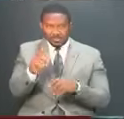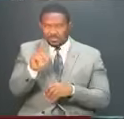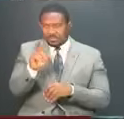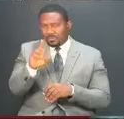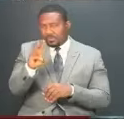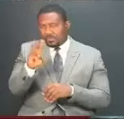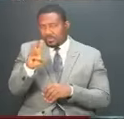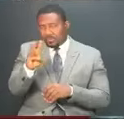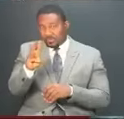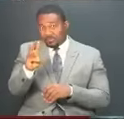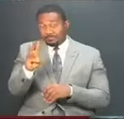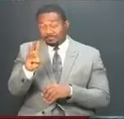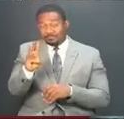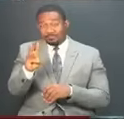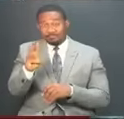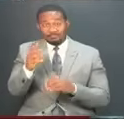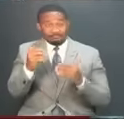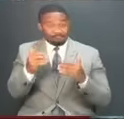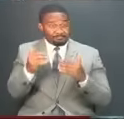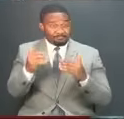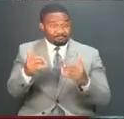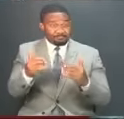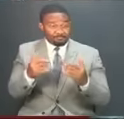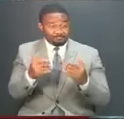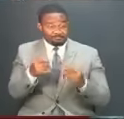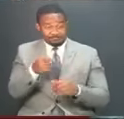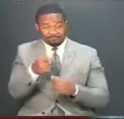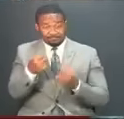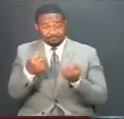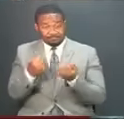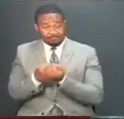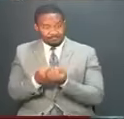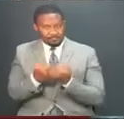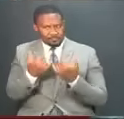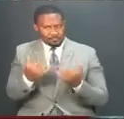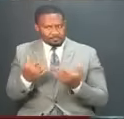1616 has been moved and seconded. Is for the